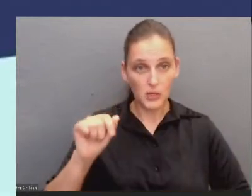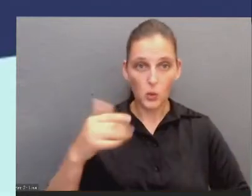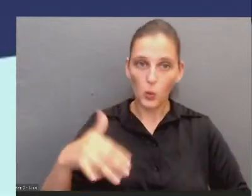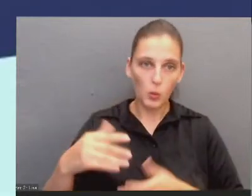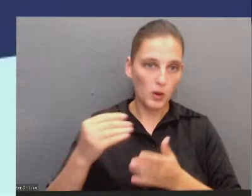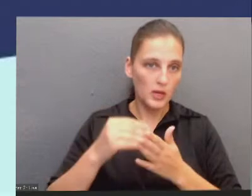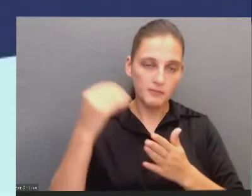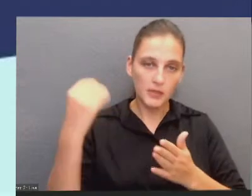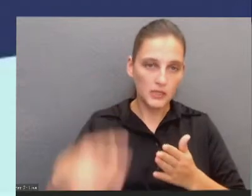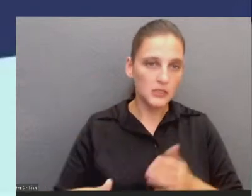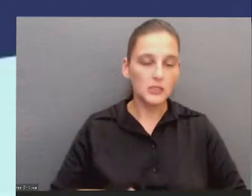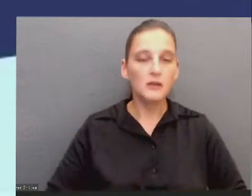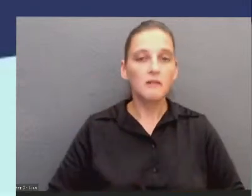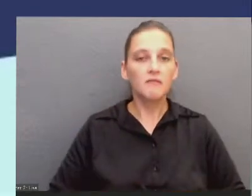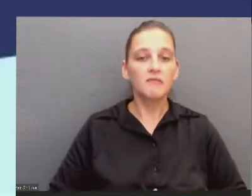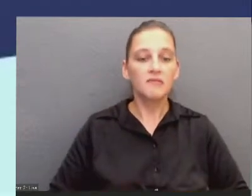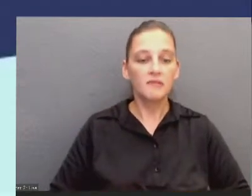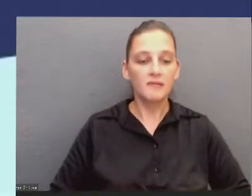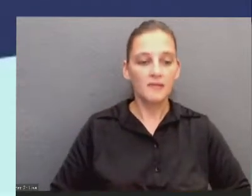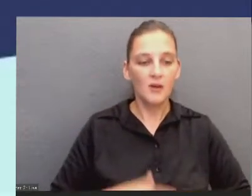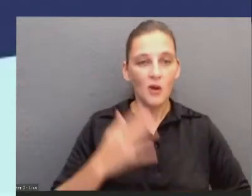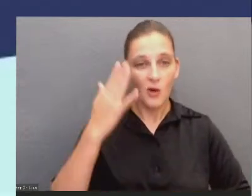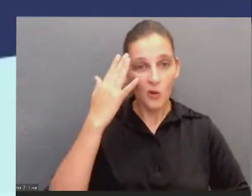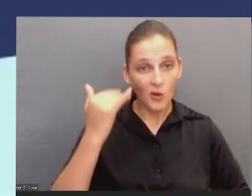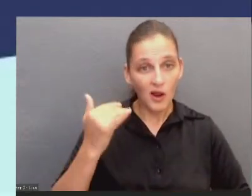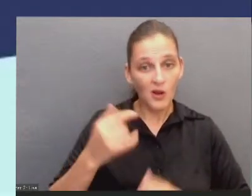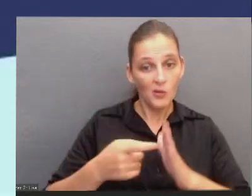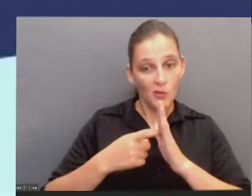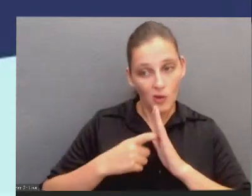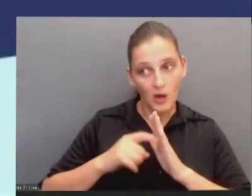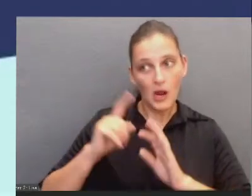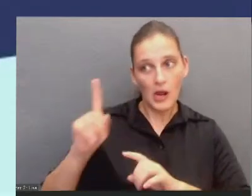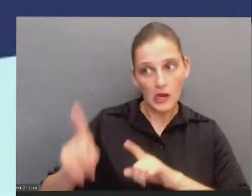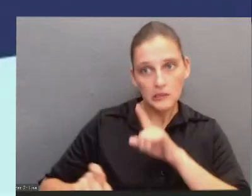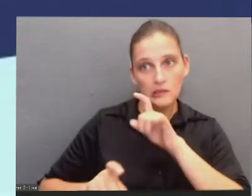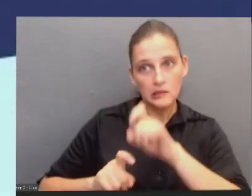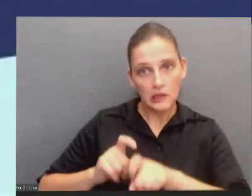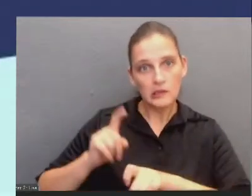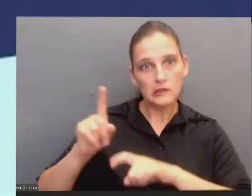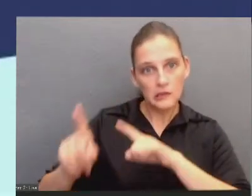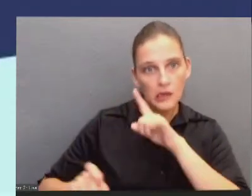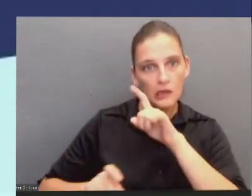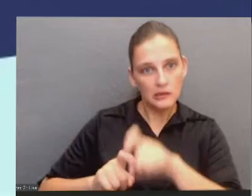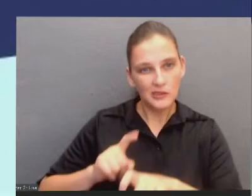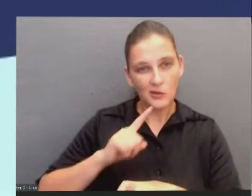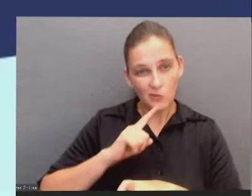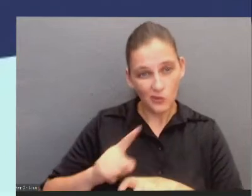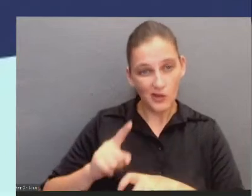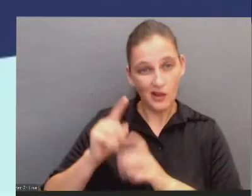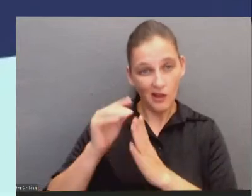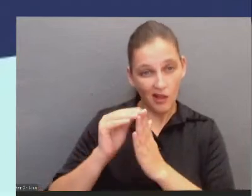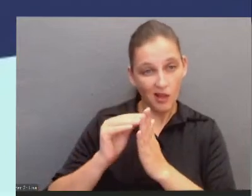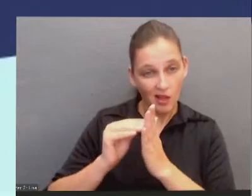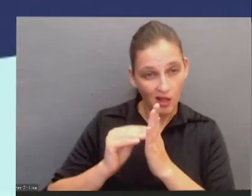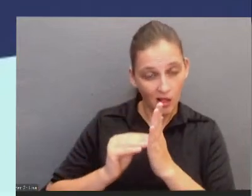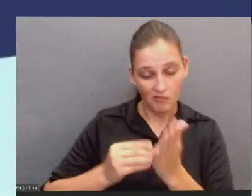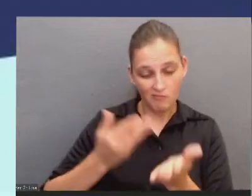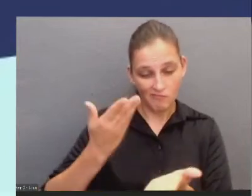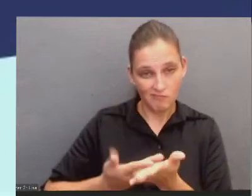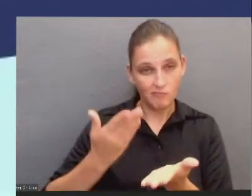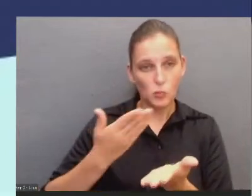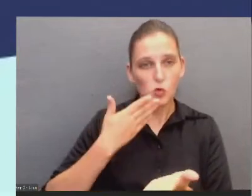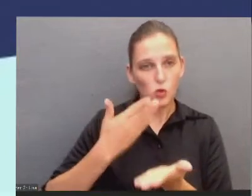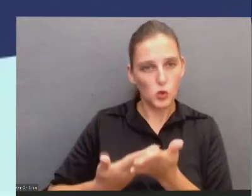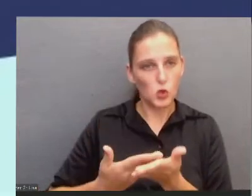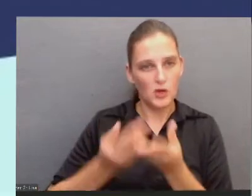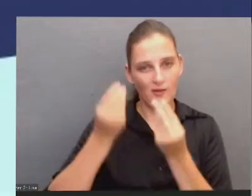because you have to ask a lot of questions to get meaningful data that identifies the population. And I just want